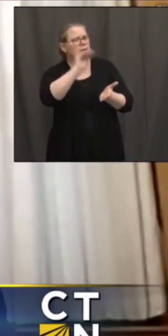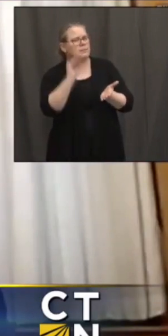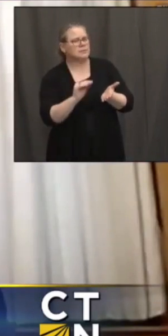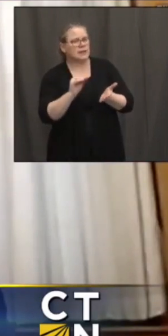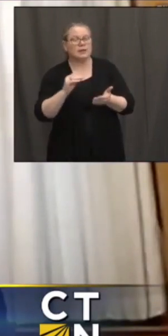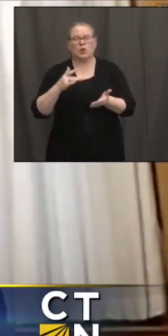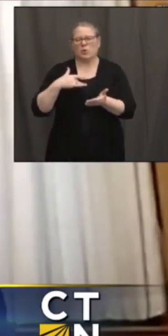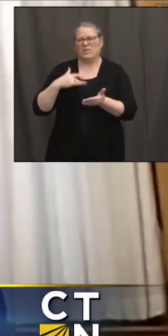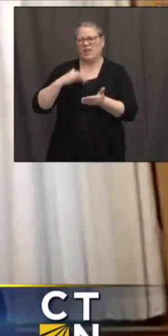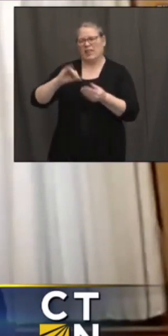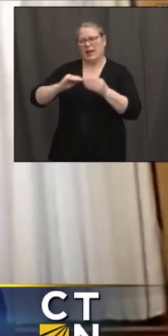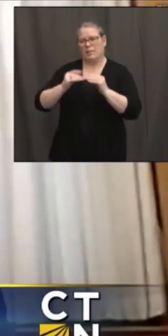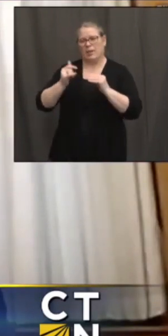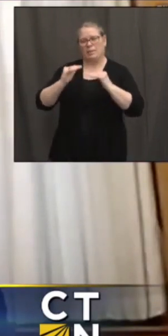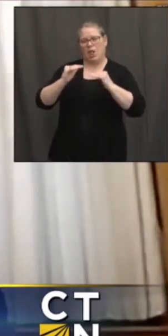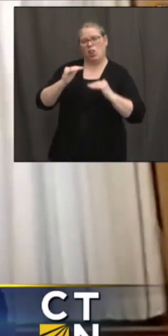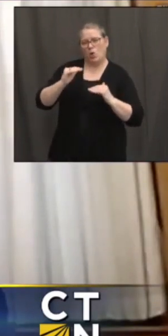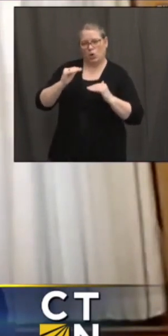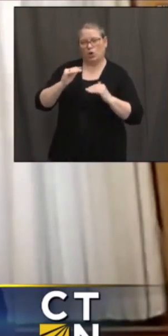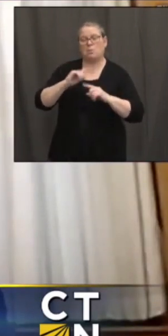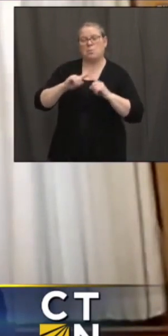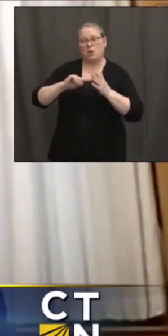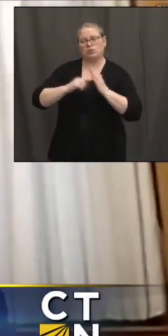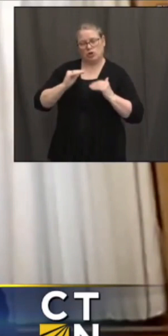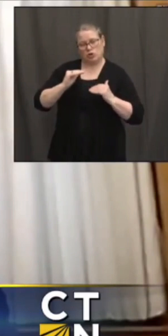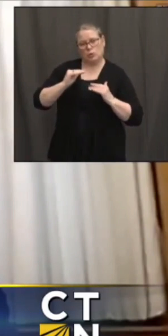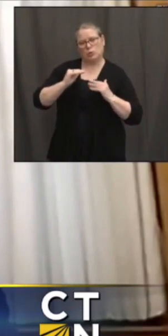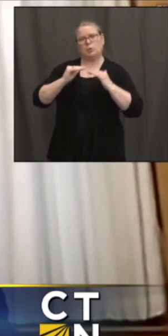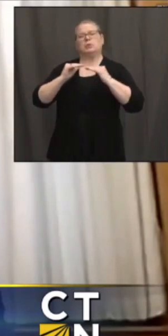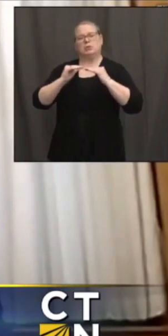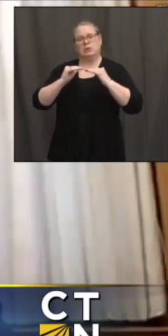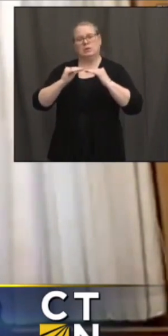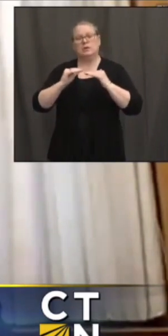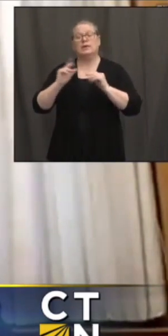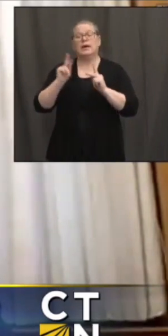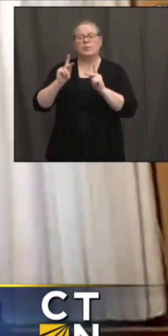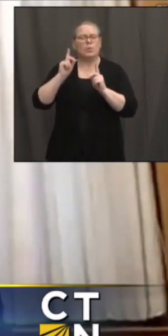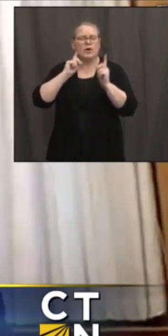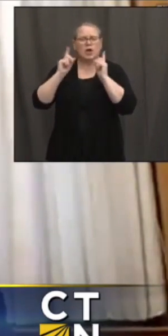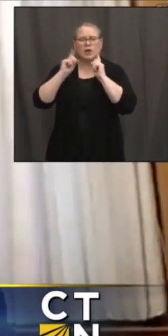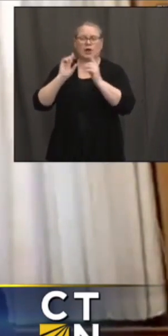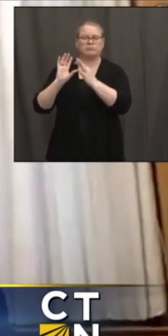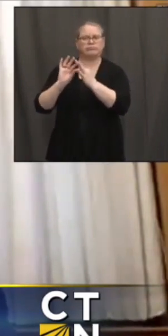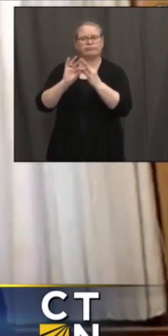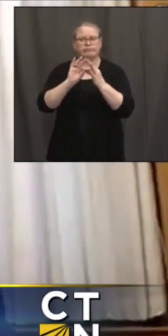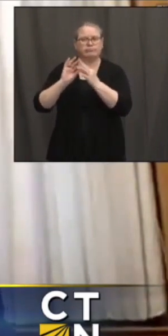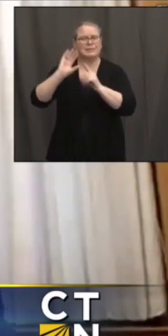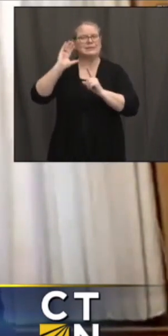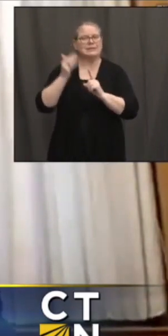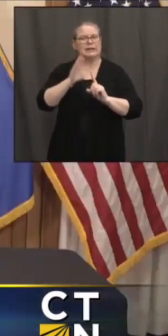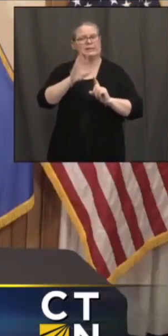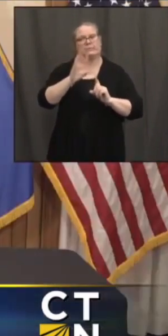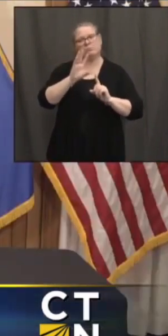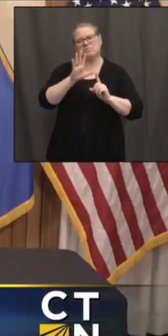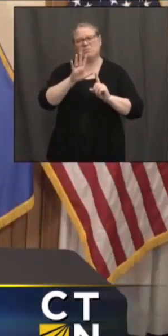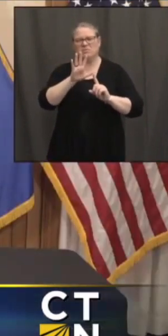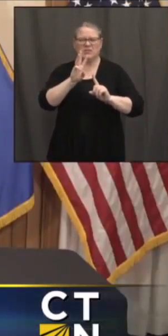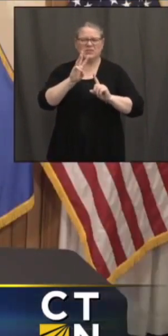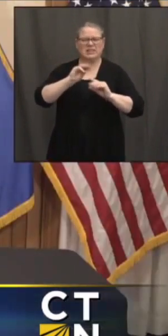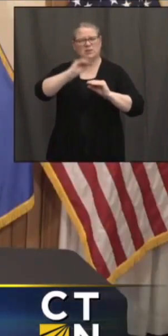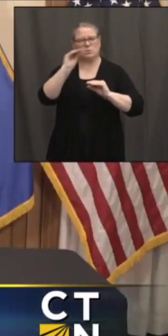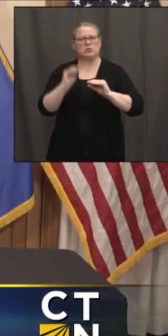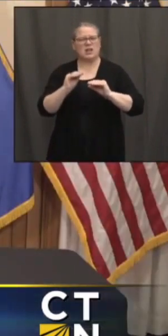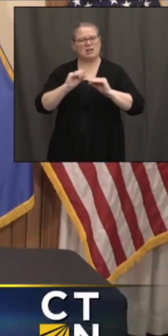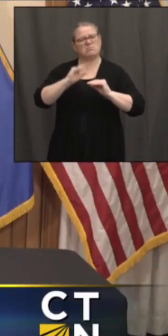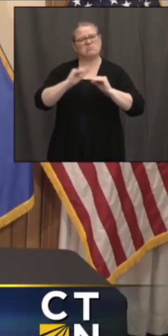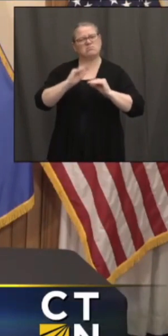up. Again, somewhat anecdotally, we think it's north of 50% in the 50 to 60% range at this point. And